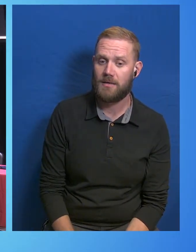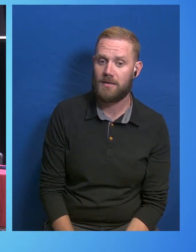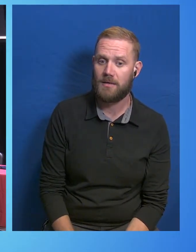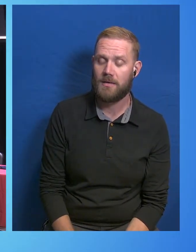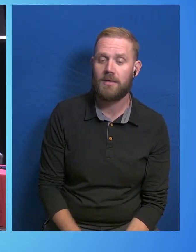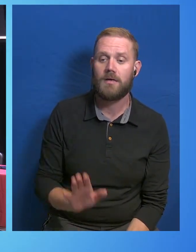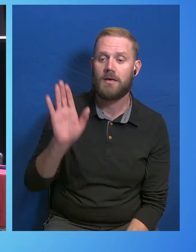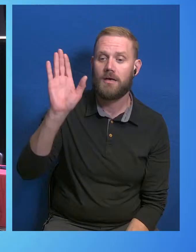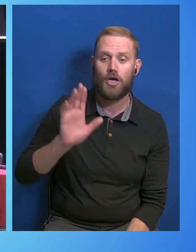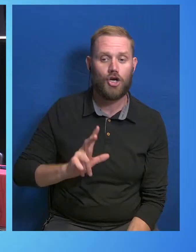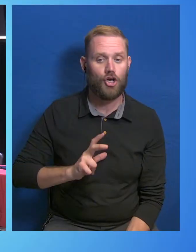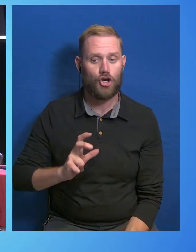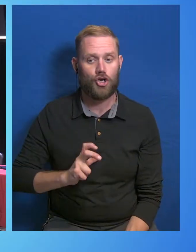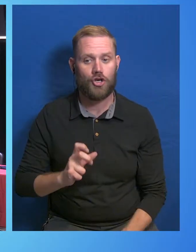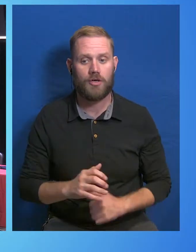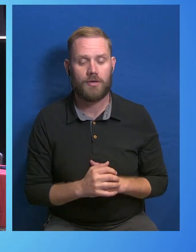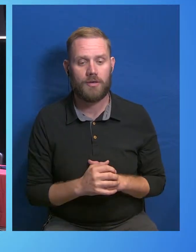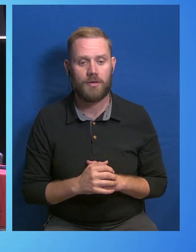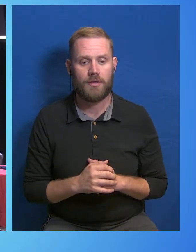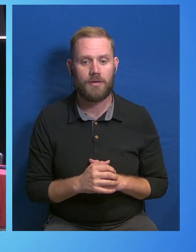This is Earl Huffington.